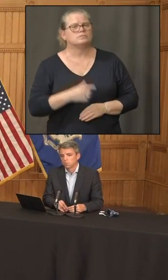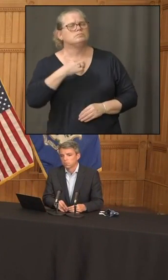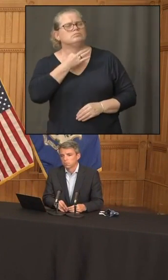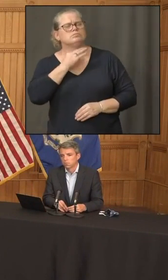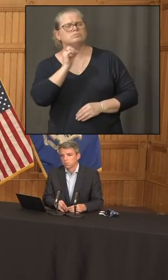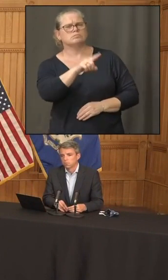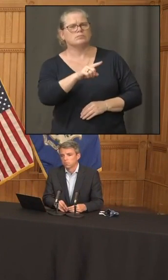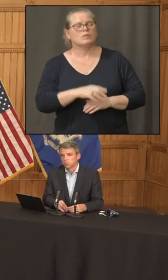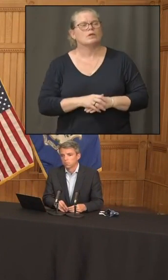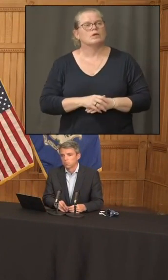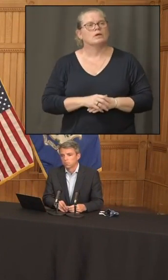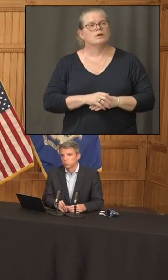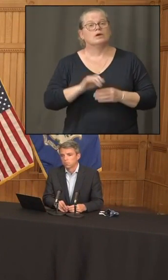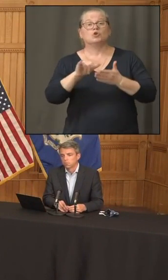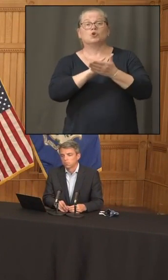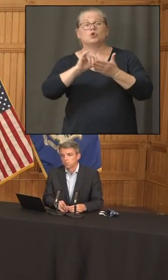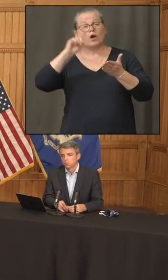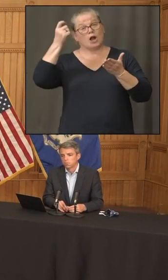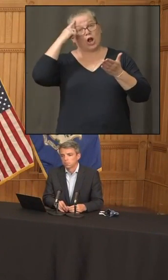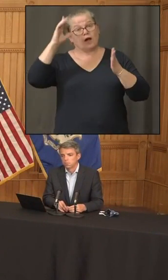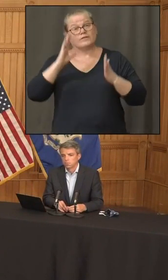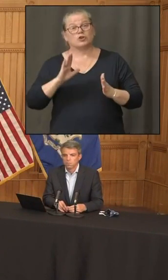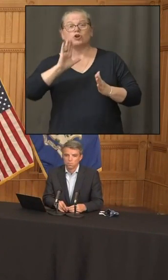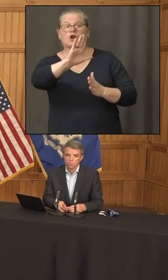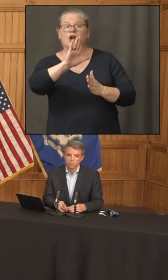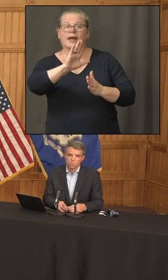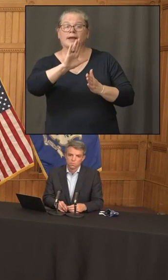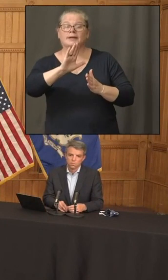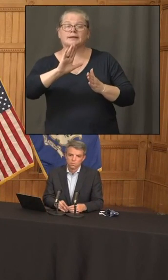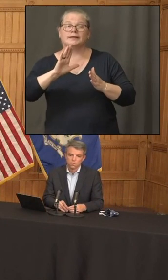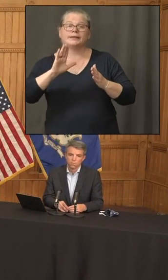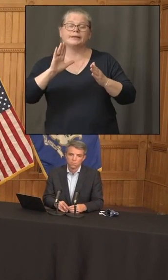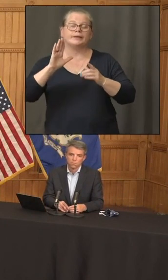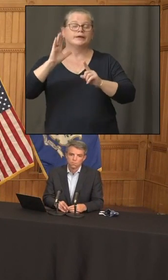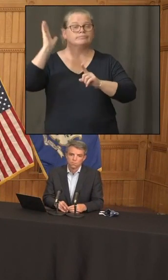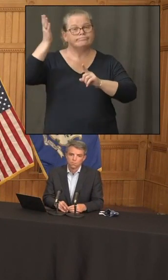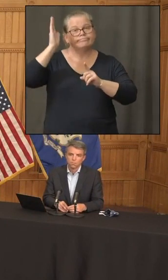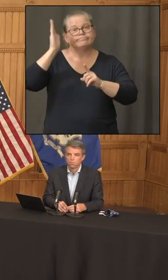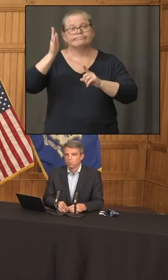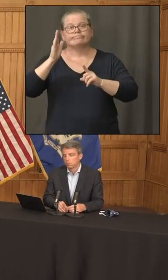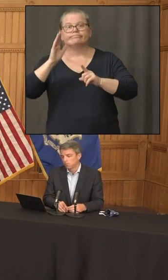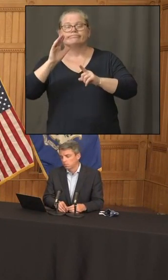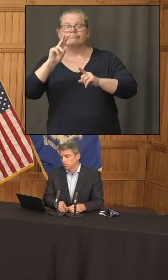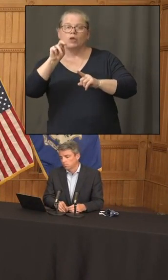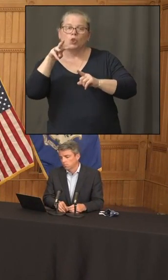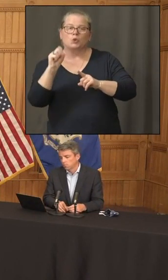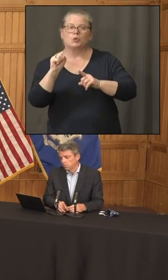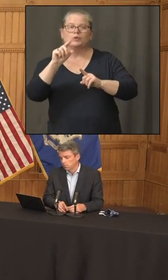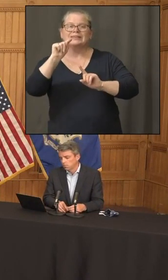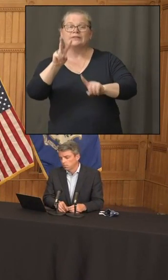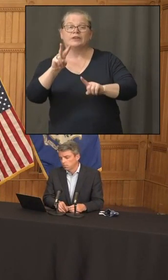on Friday. Are you thinking of ending these briefings anytime soon?